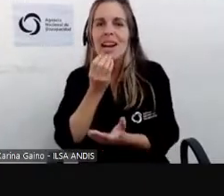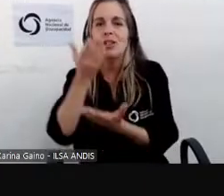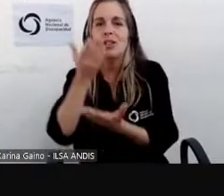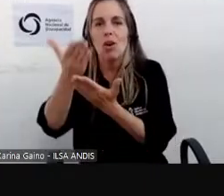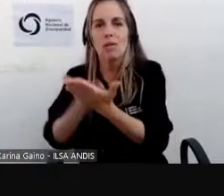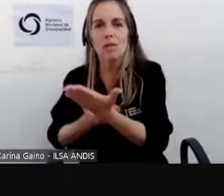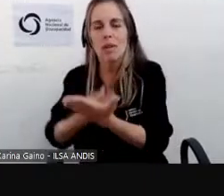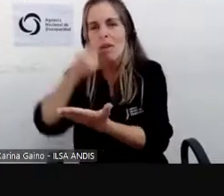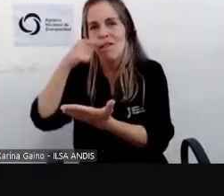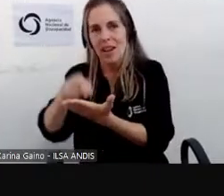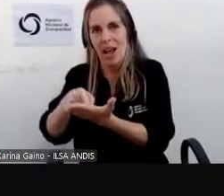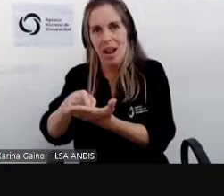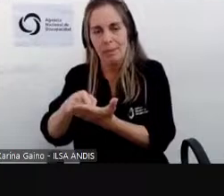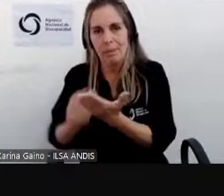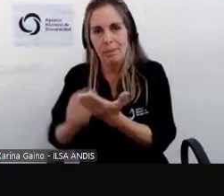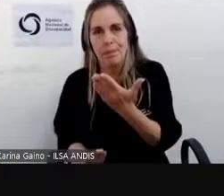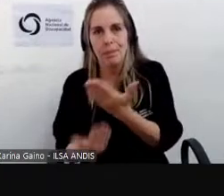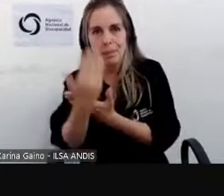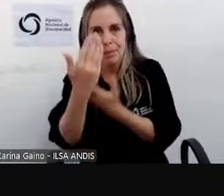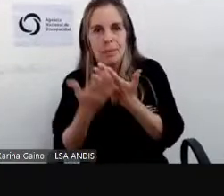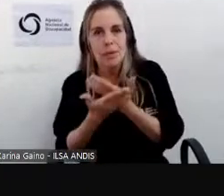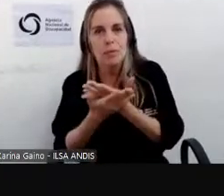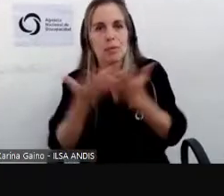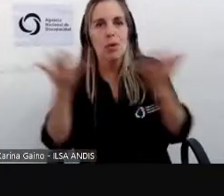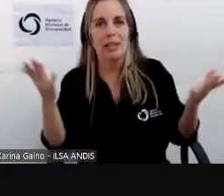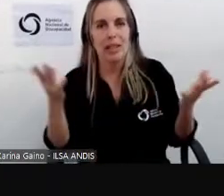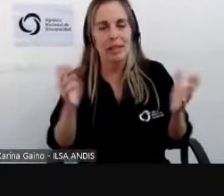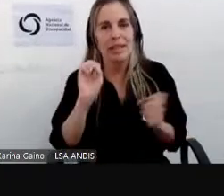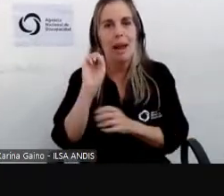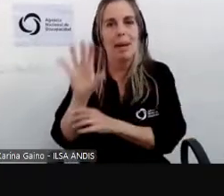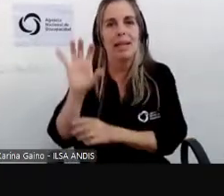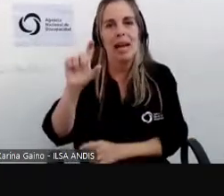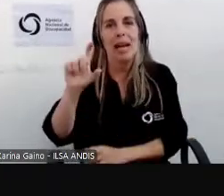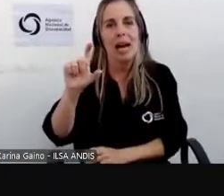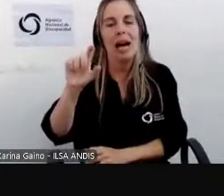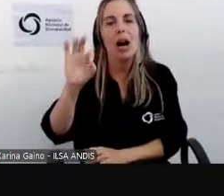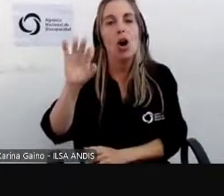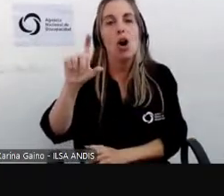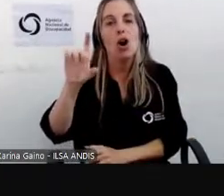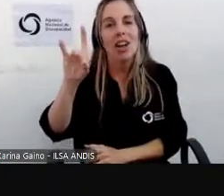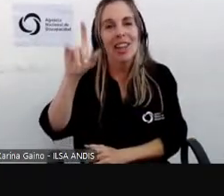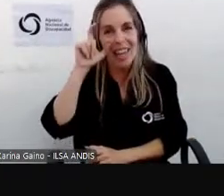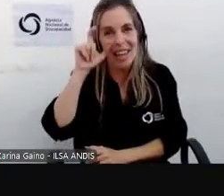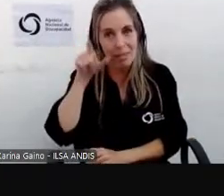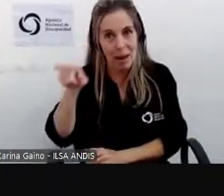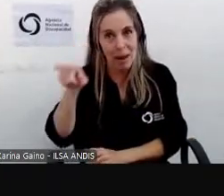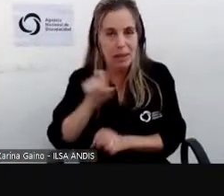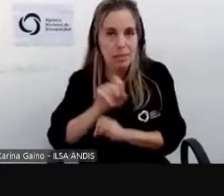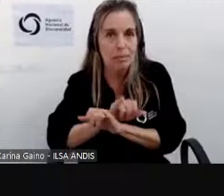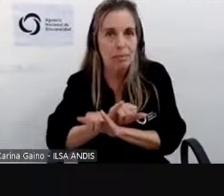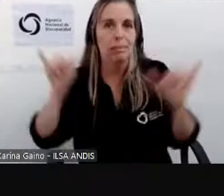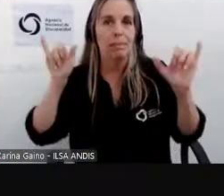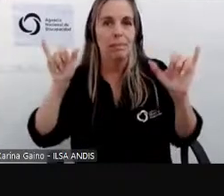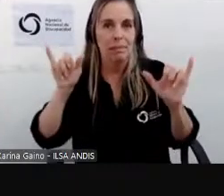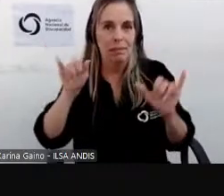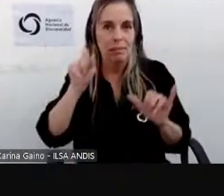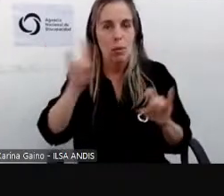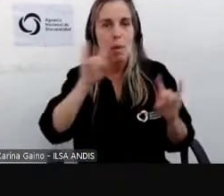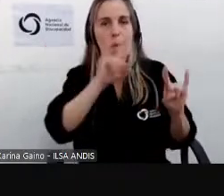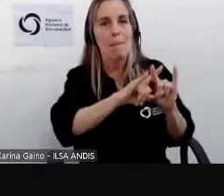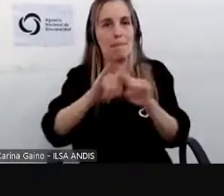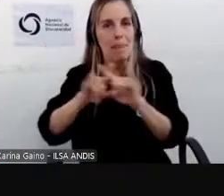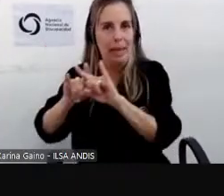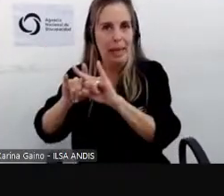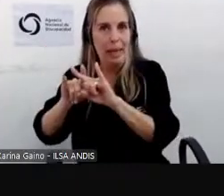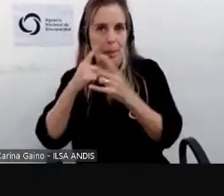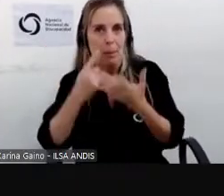declaration, publishes it, and submits it to the OECD for the OECD to post it in its